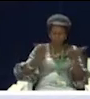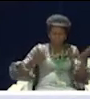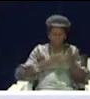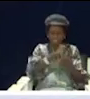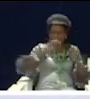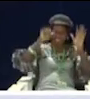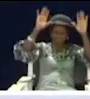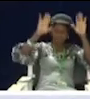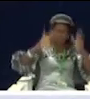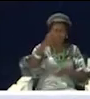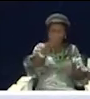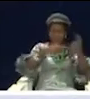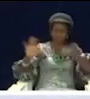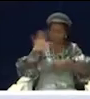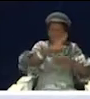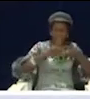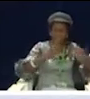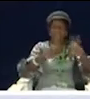is coming your way.